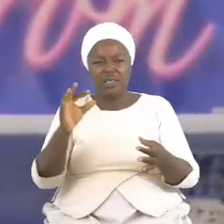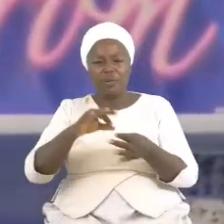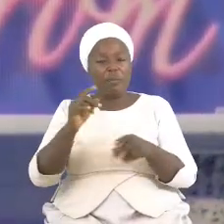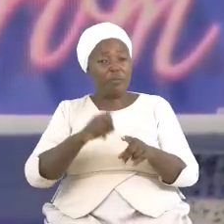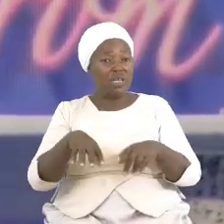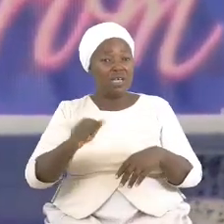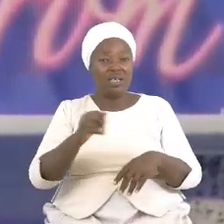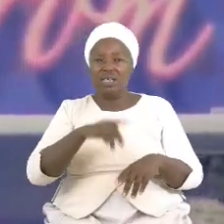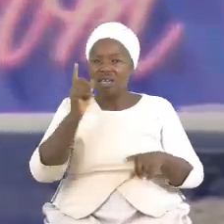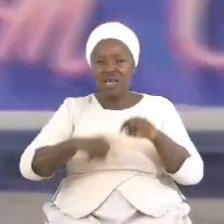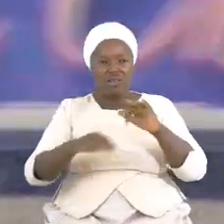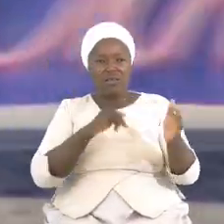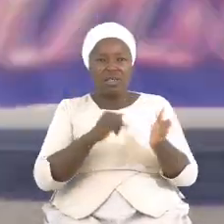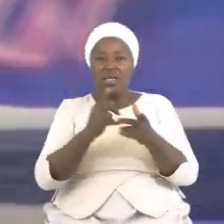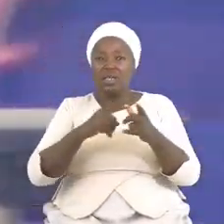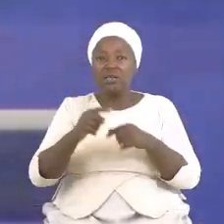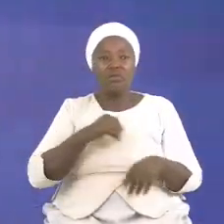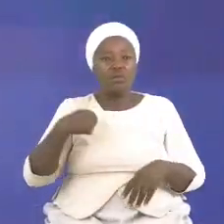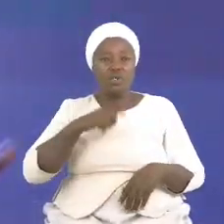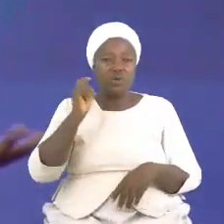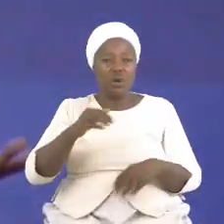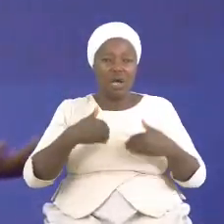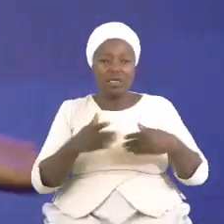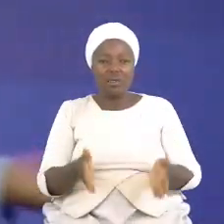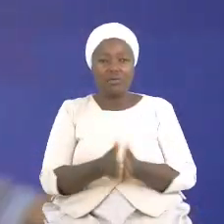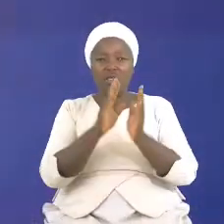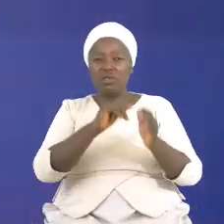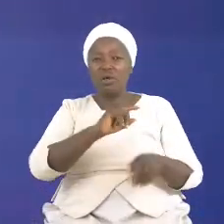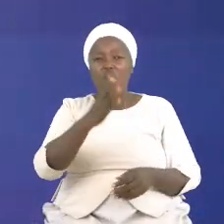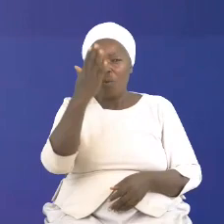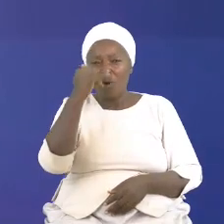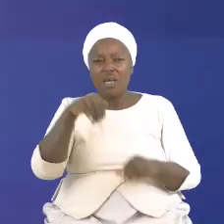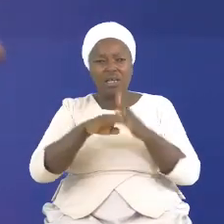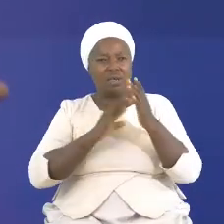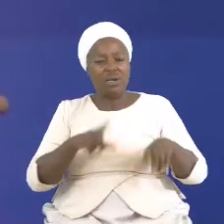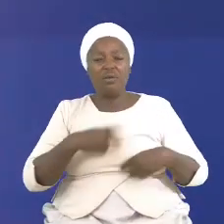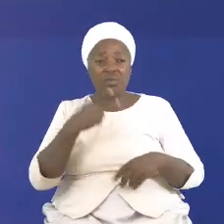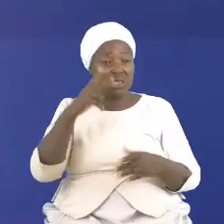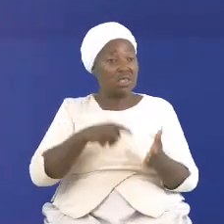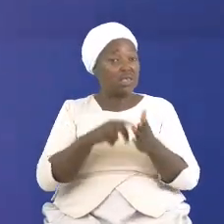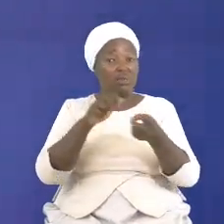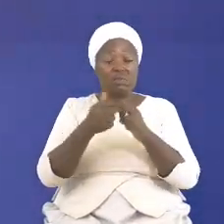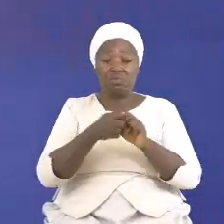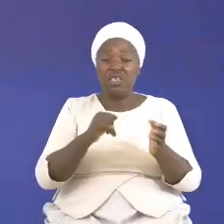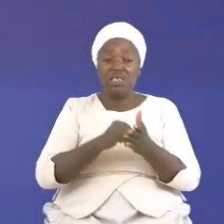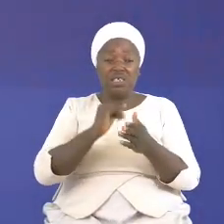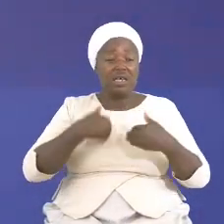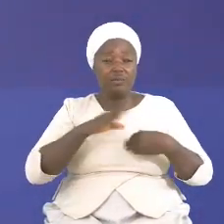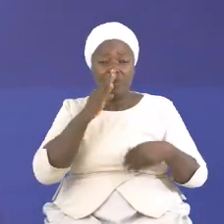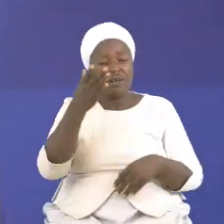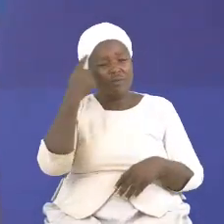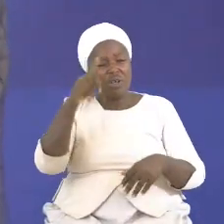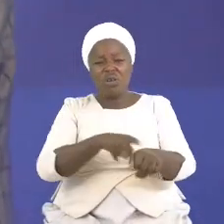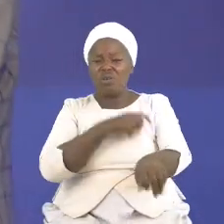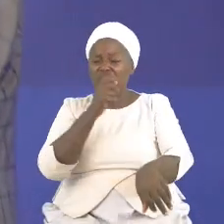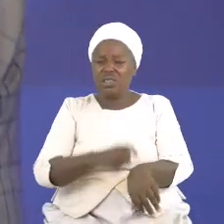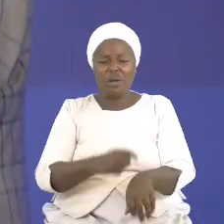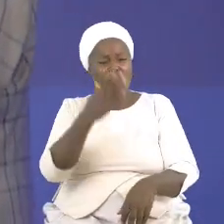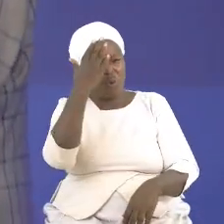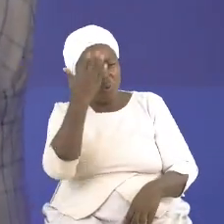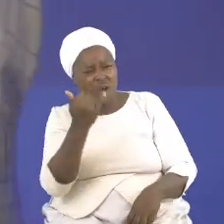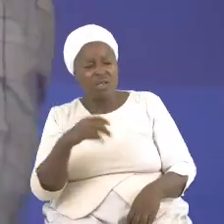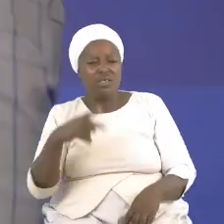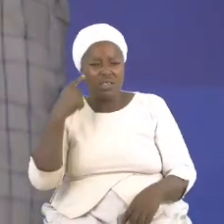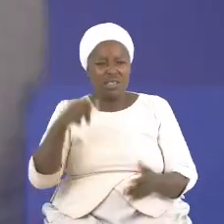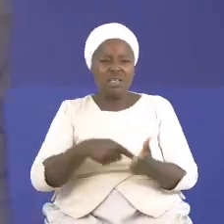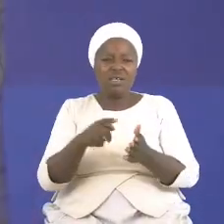our lives. Look at this challenge. It's been there for a long time. Why? Look at this direction. I've been going, and it's